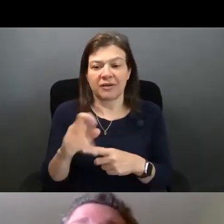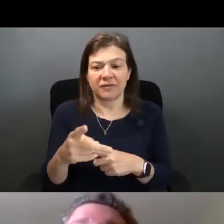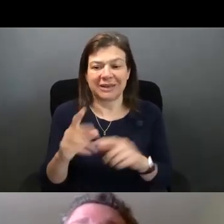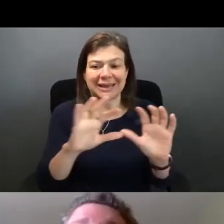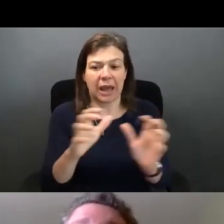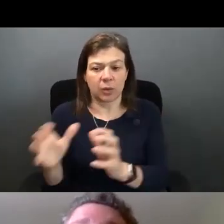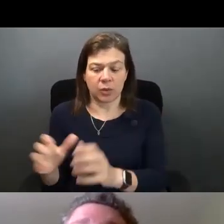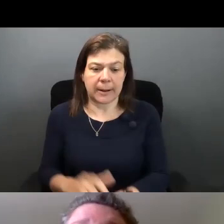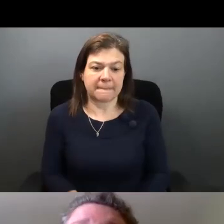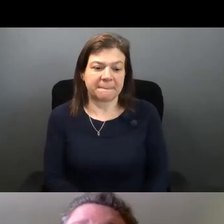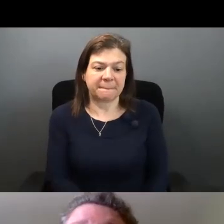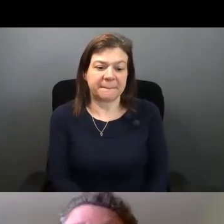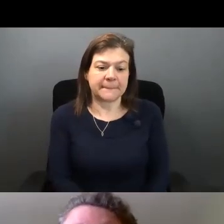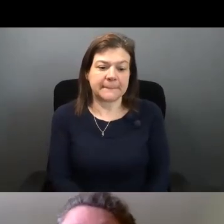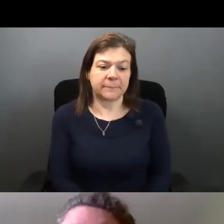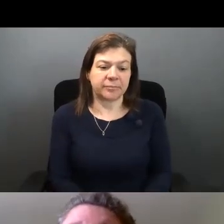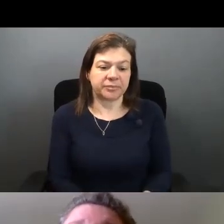category.